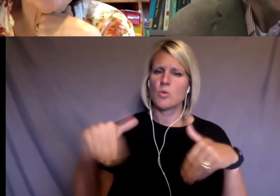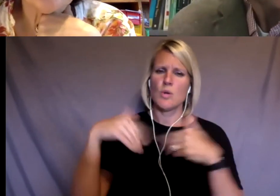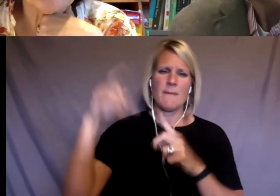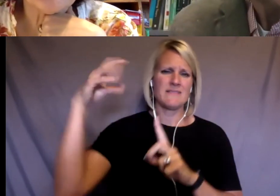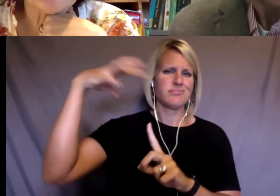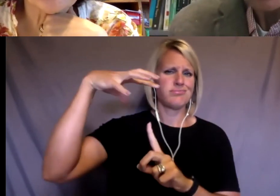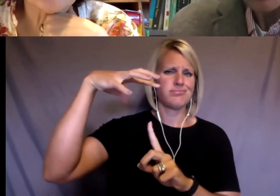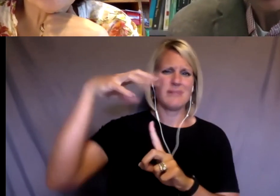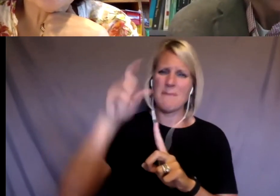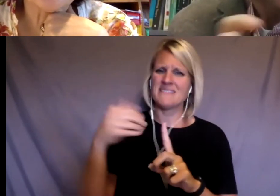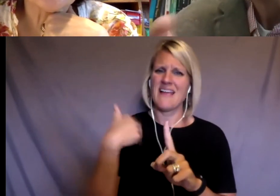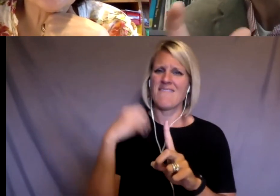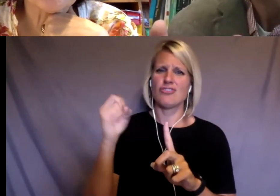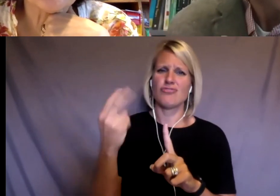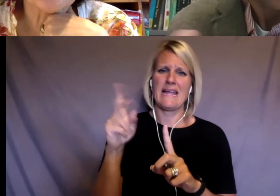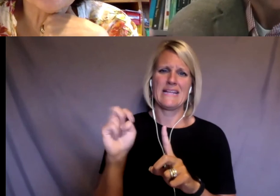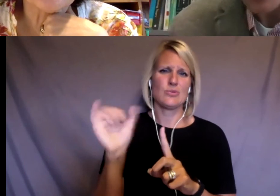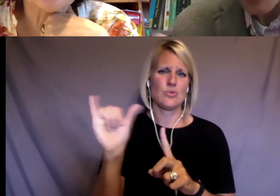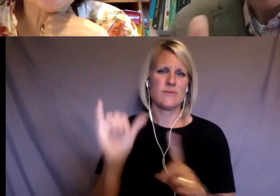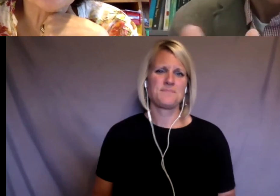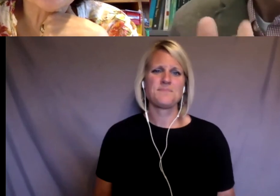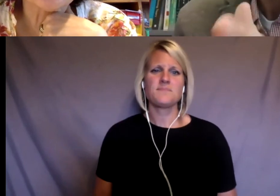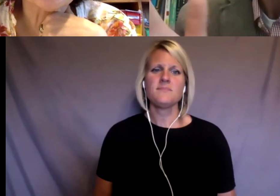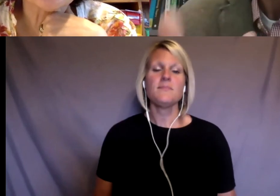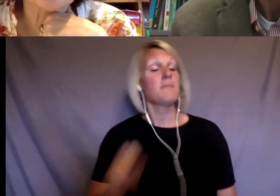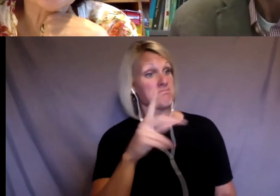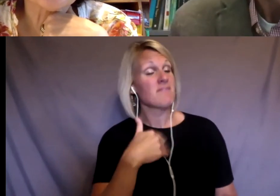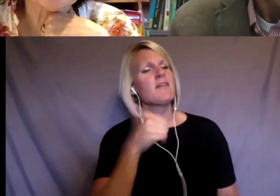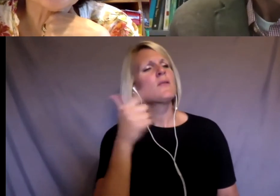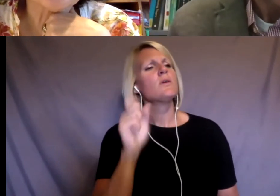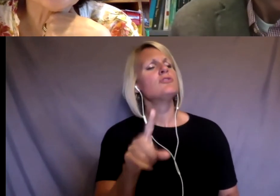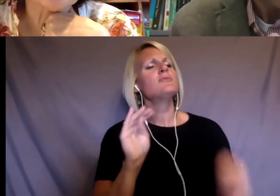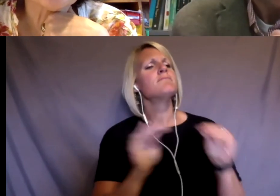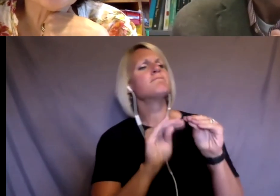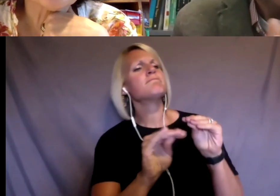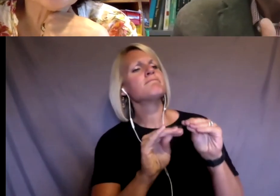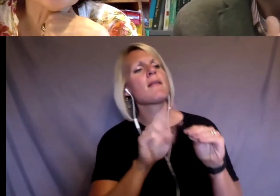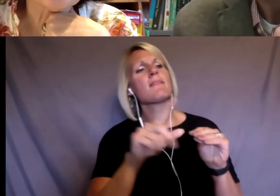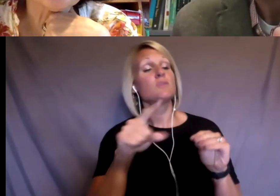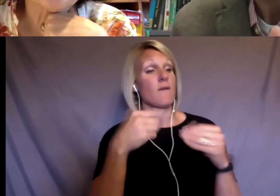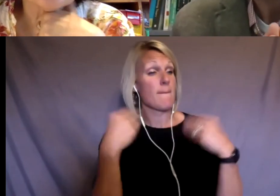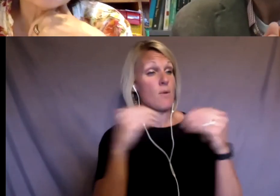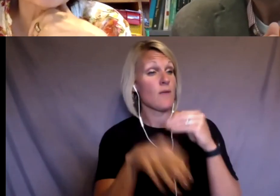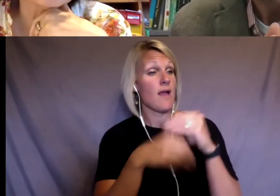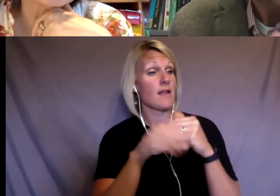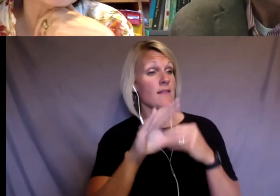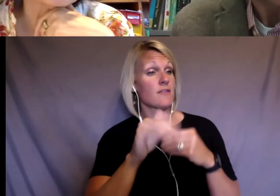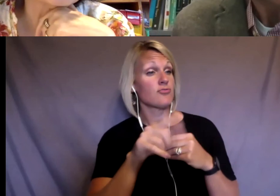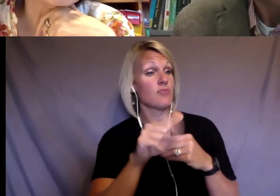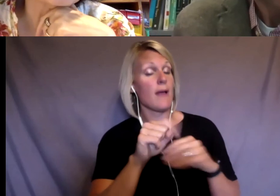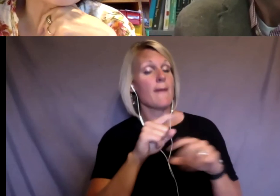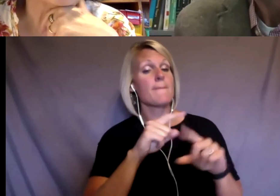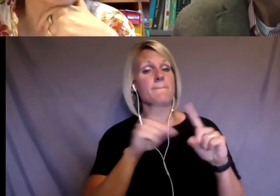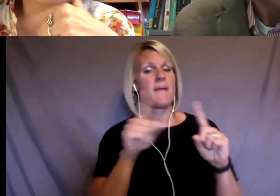Absolutely. I have another question to insert here, unless others have more to add in the chat, but we didn't hear too much